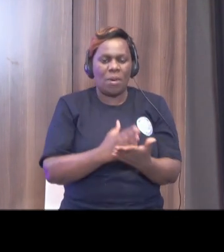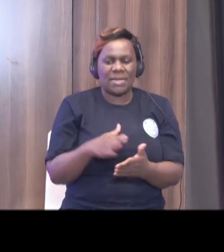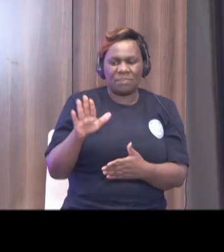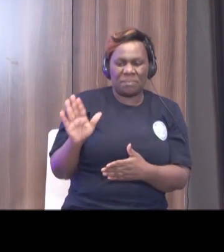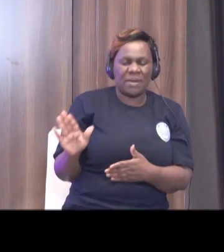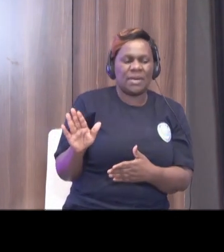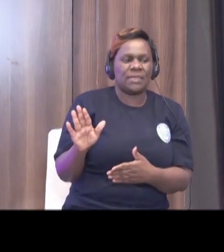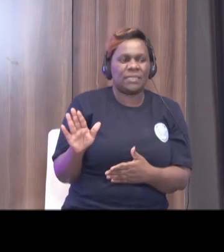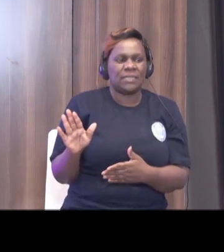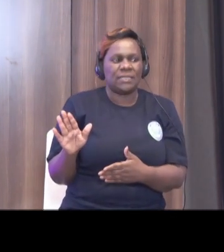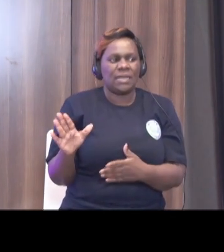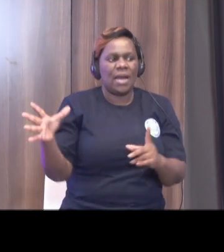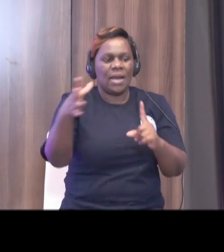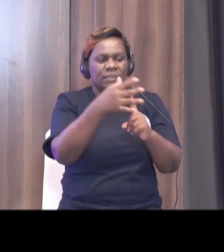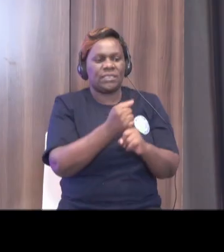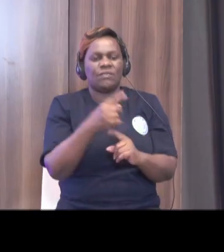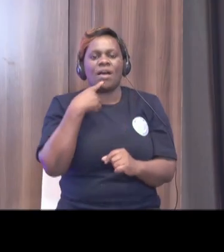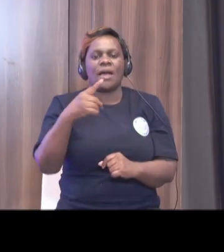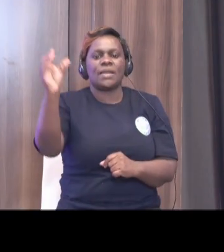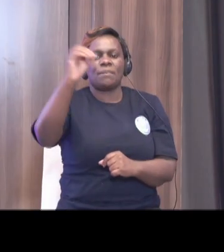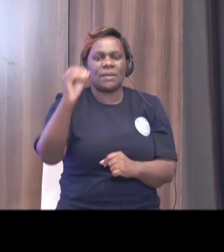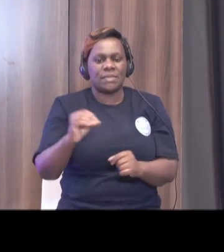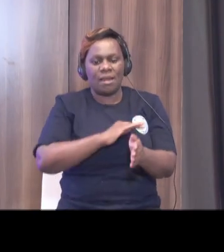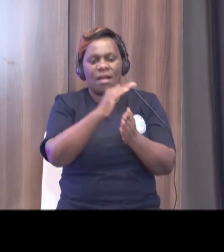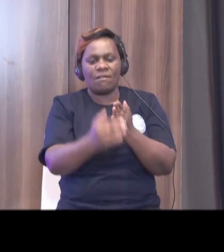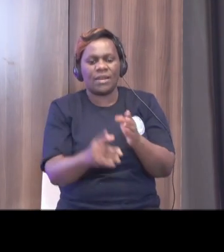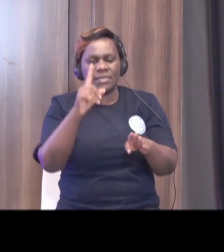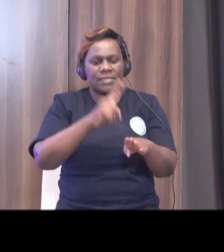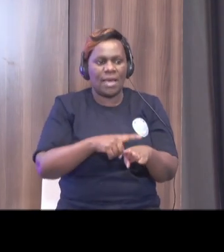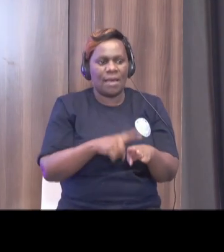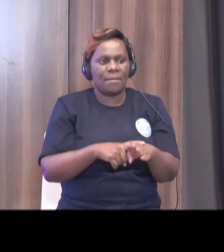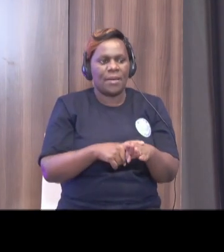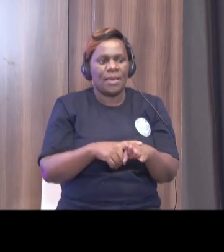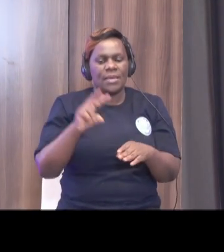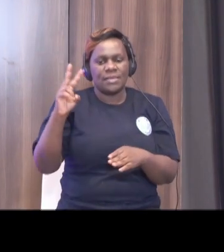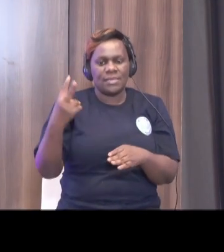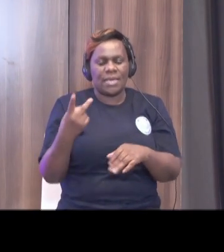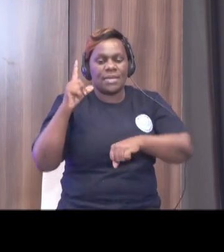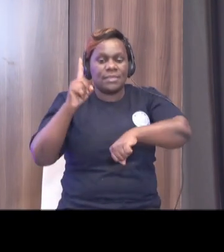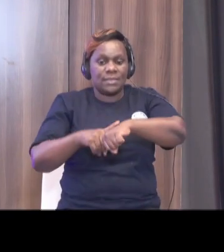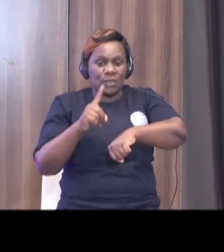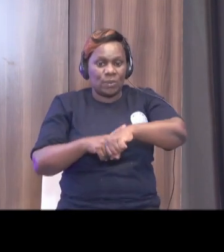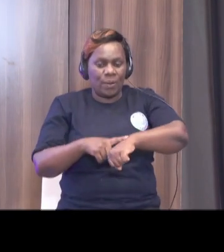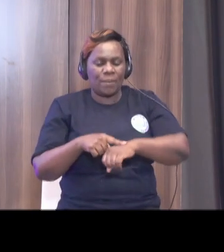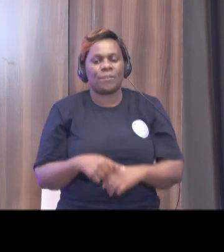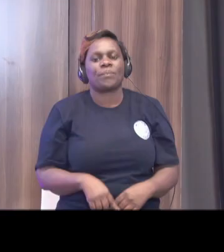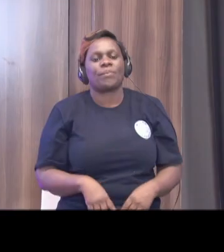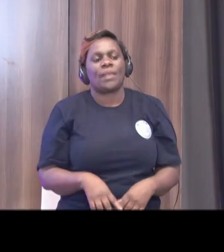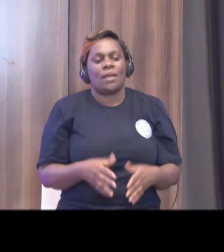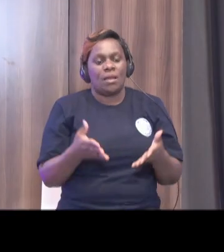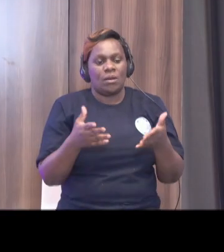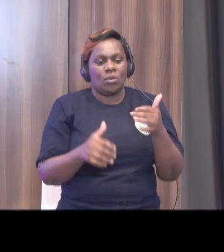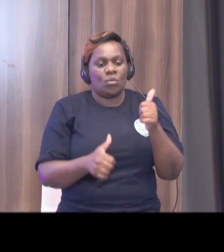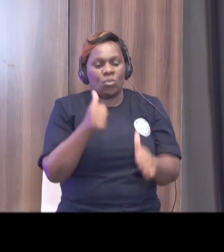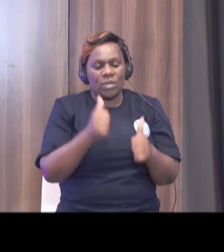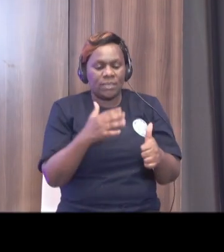ones that achieve this 100% of coverage during the second season. So which